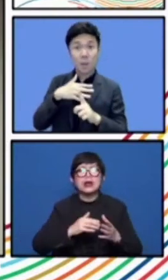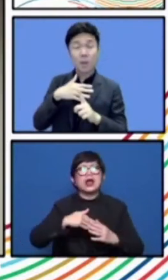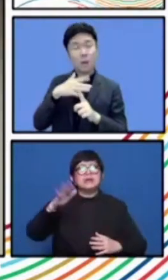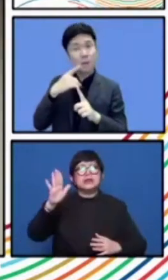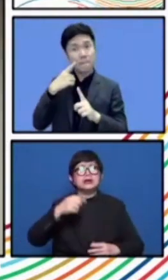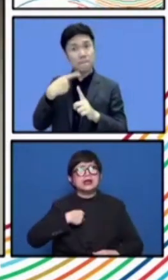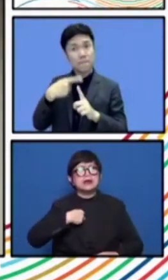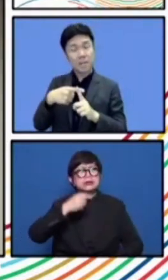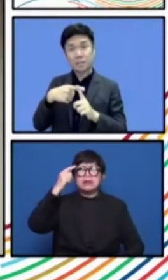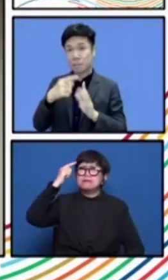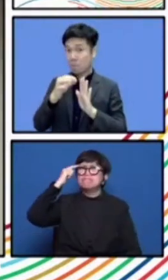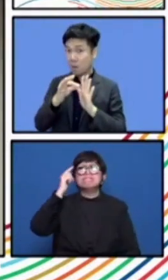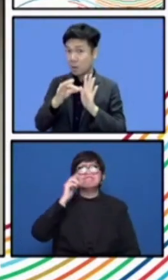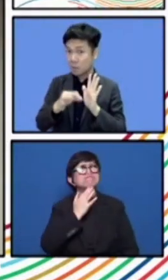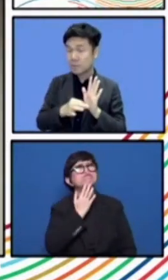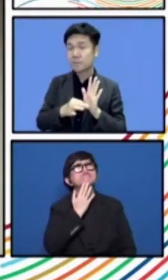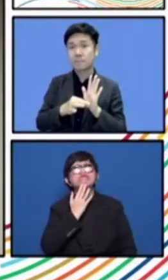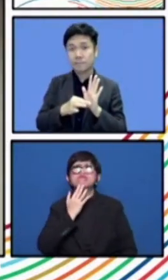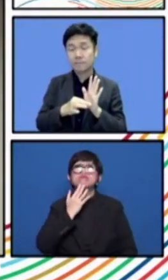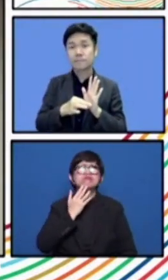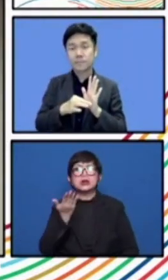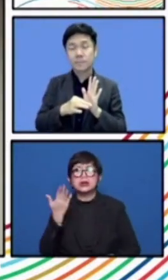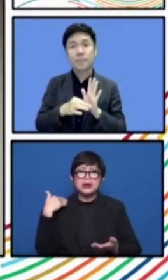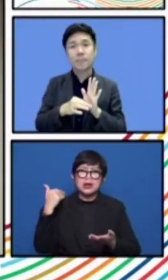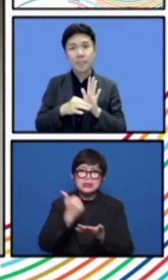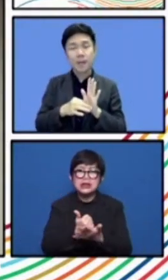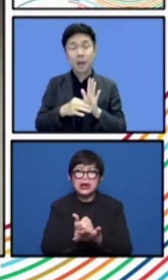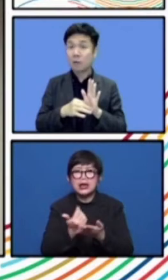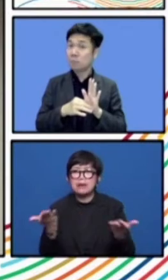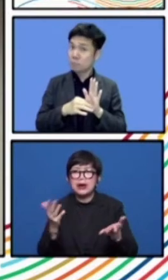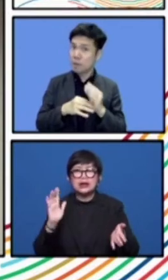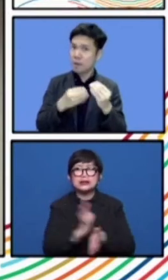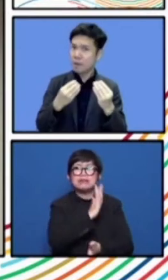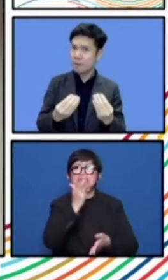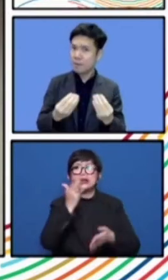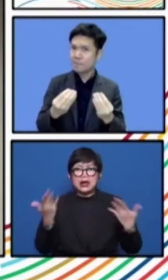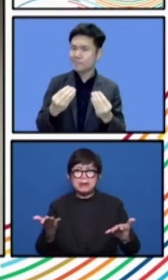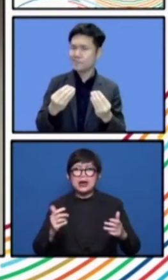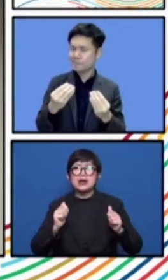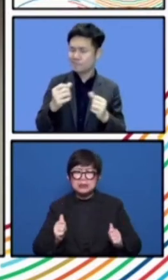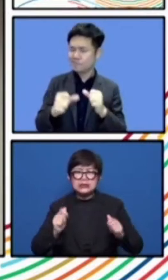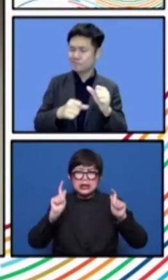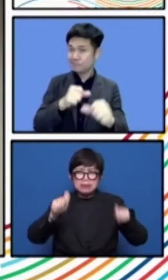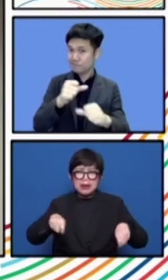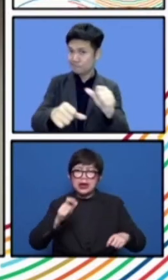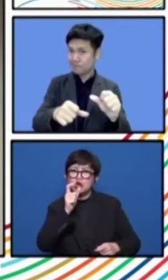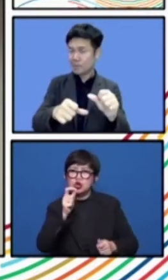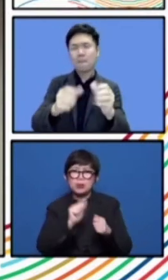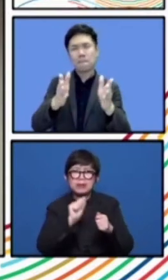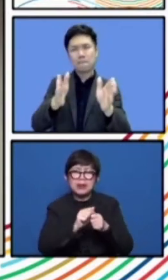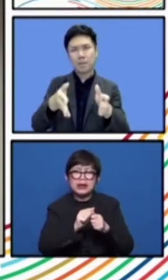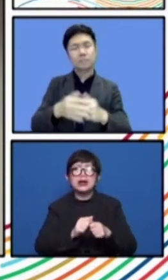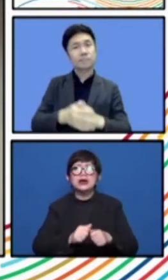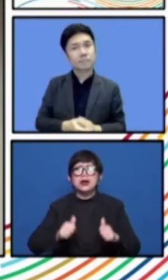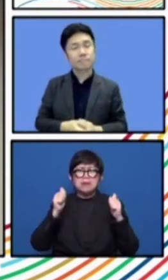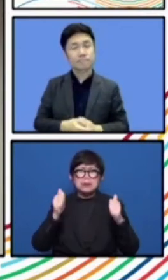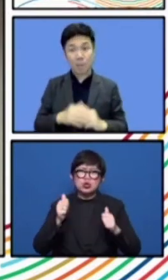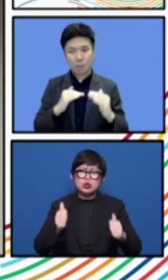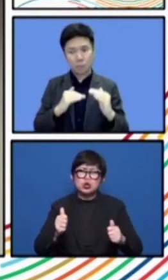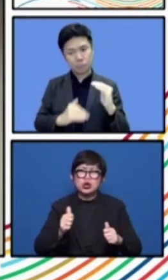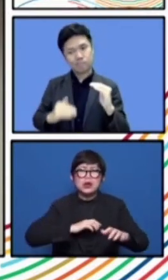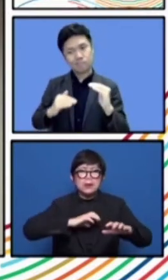policy levers what are the opportunities for us to actually address and and fix those fix those gaps close those